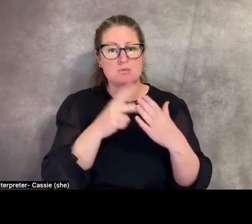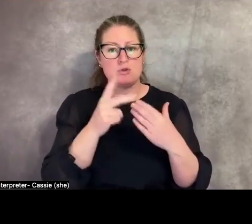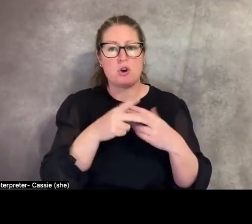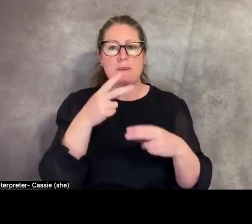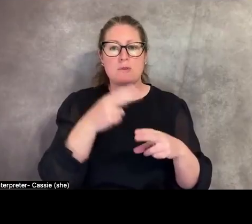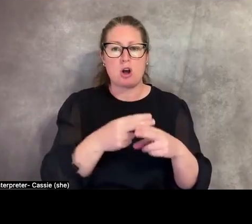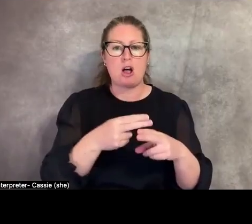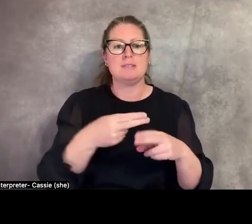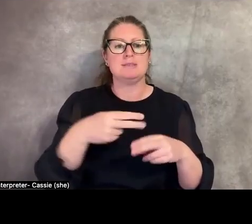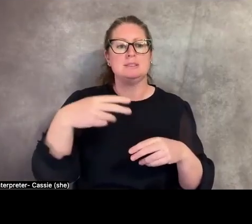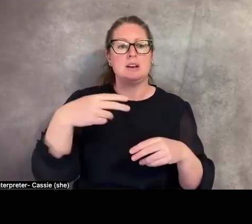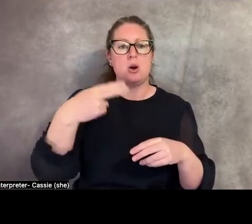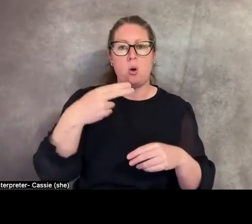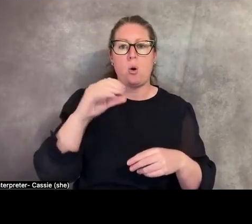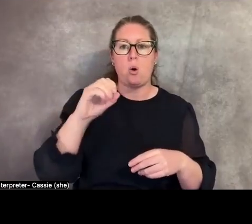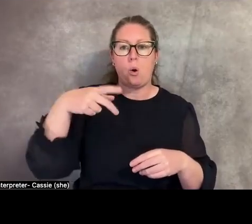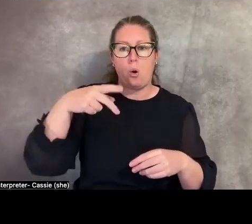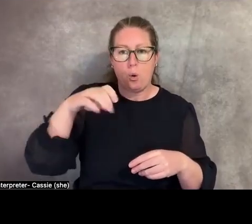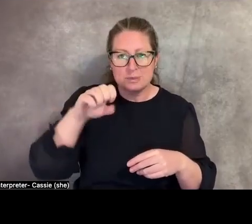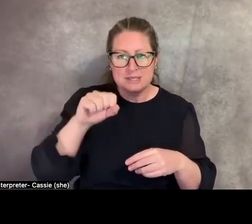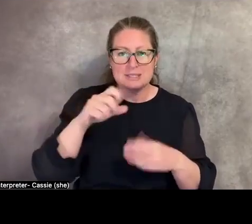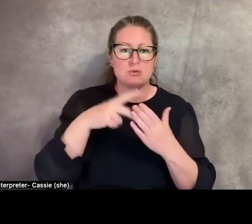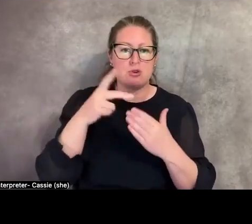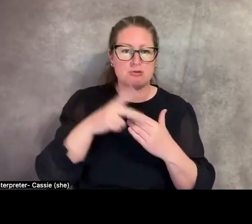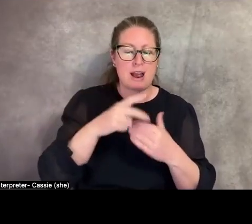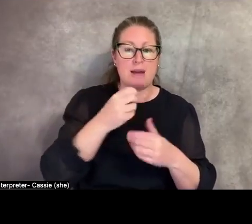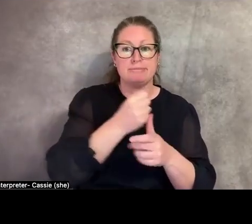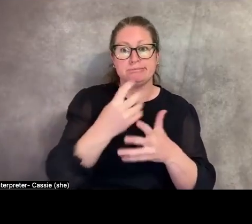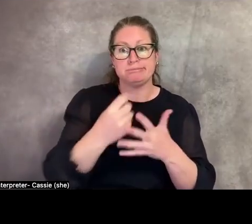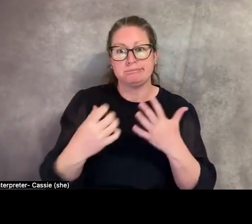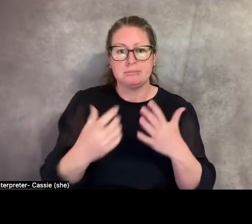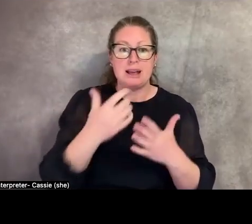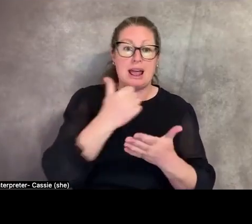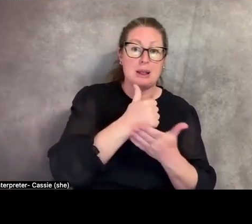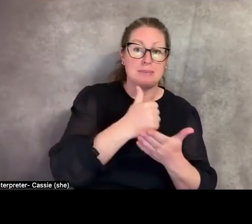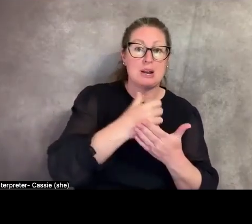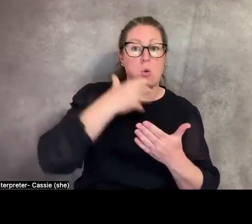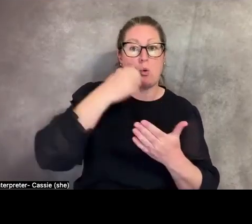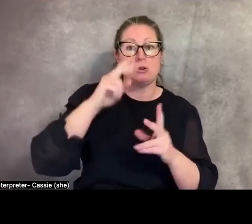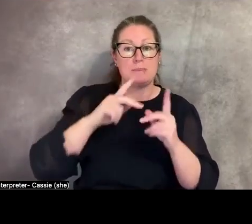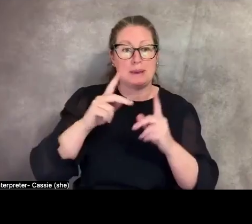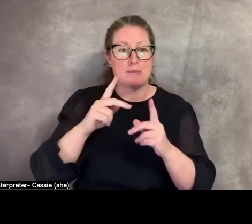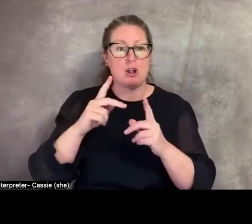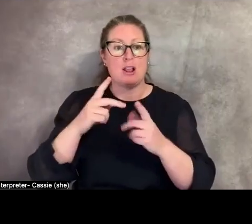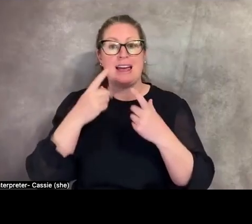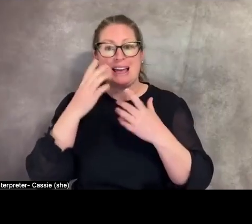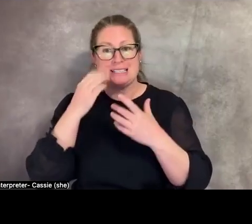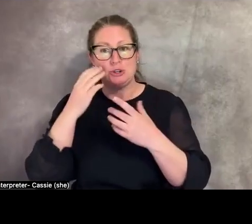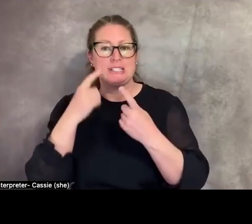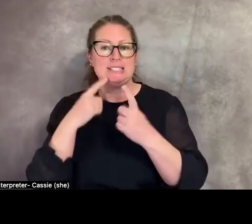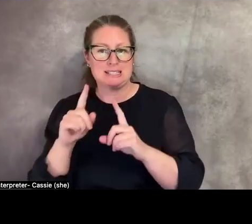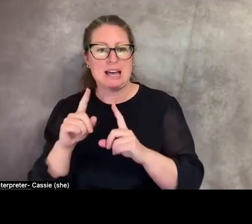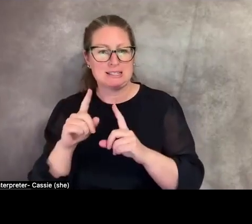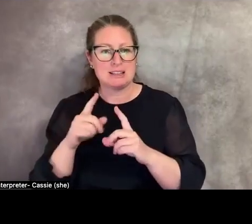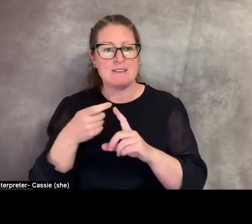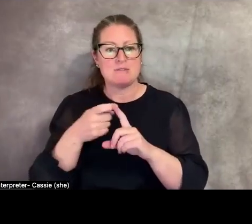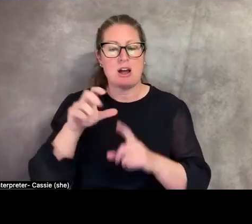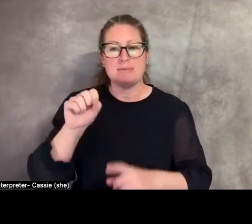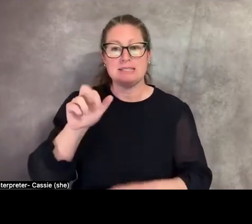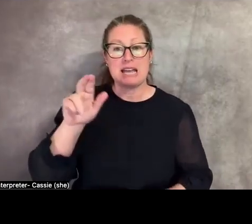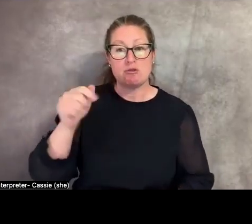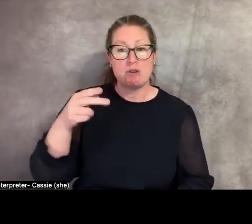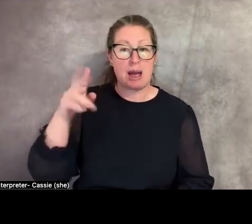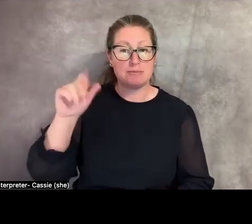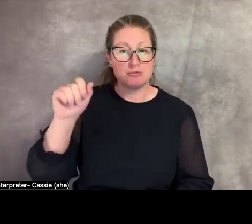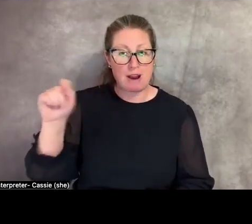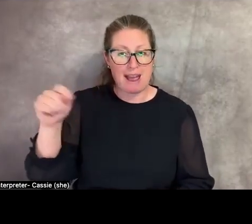Helping Older People Experience Success, HOPES, a program developed by Sarah Pratt and myself